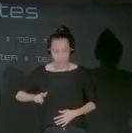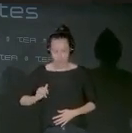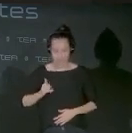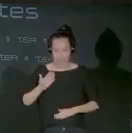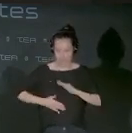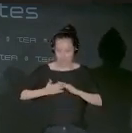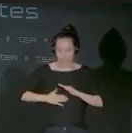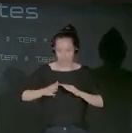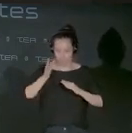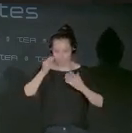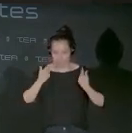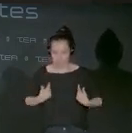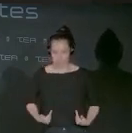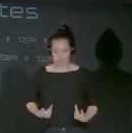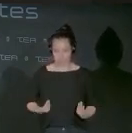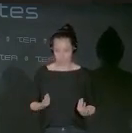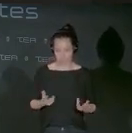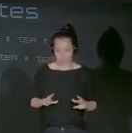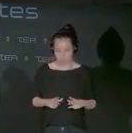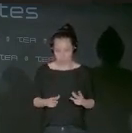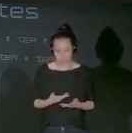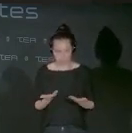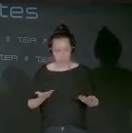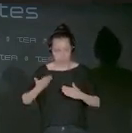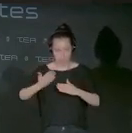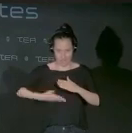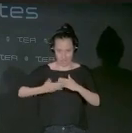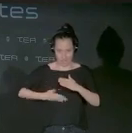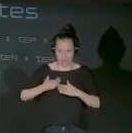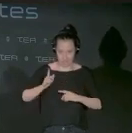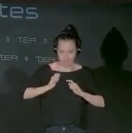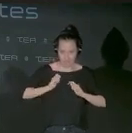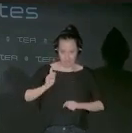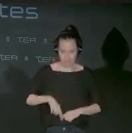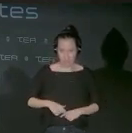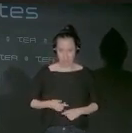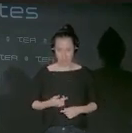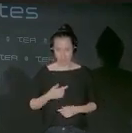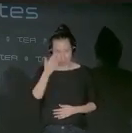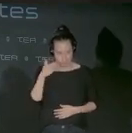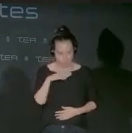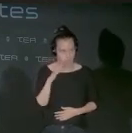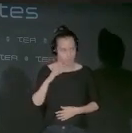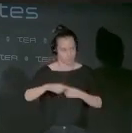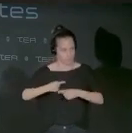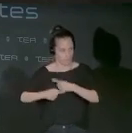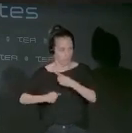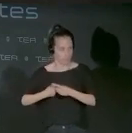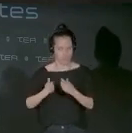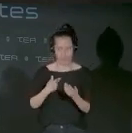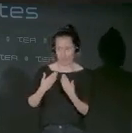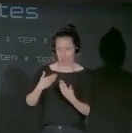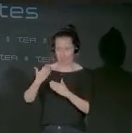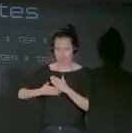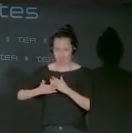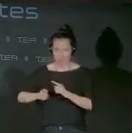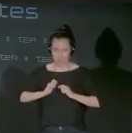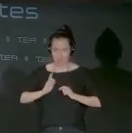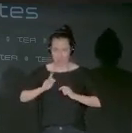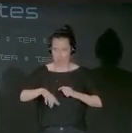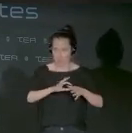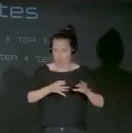by society, by their parents, their family, their workmates. All these pressures are coming in, and people always have to adapt and